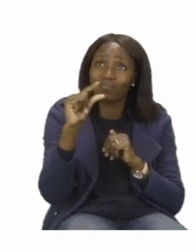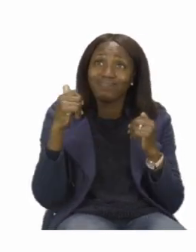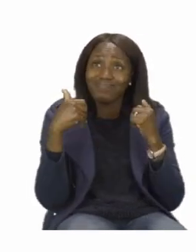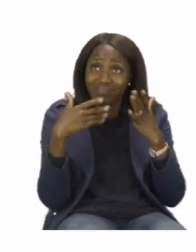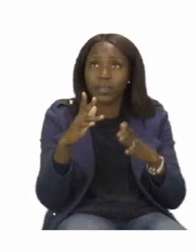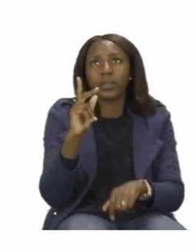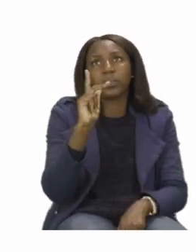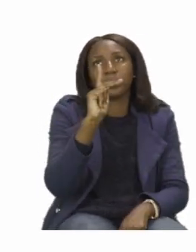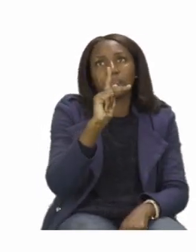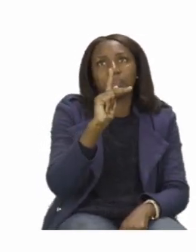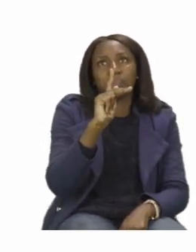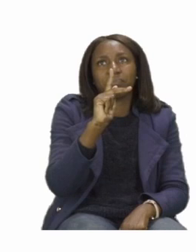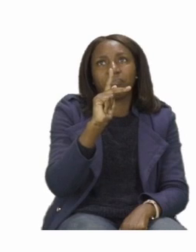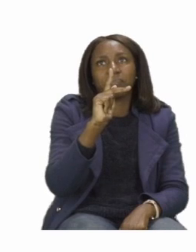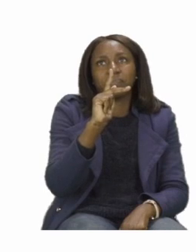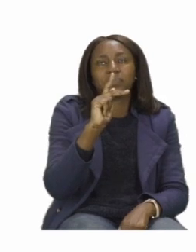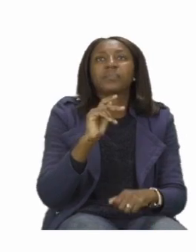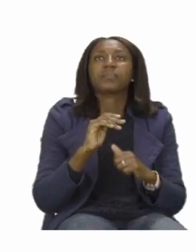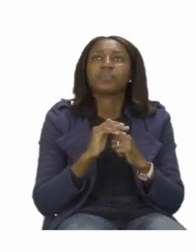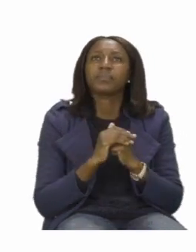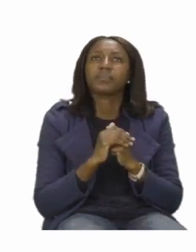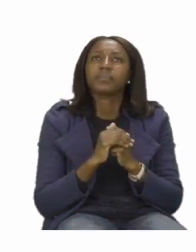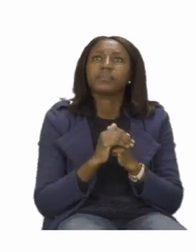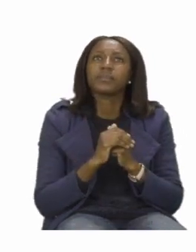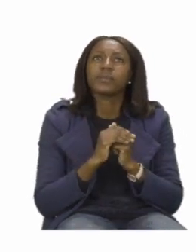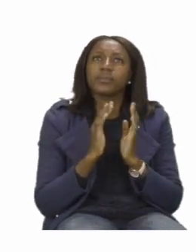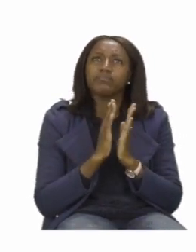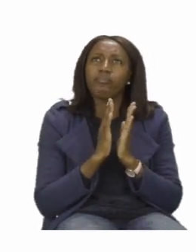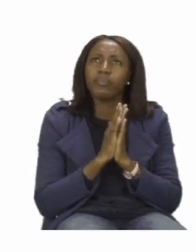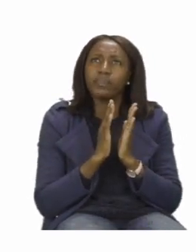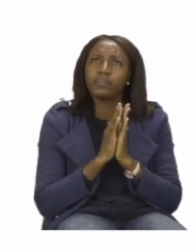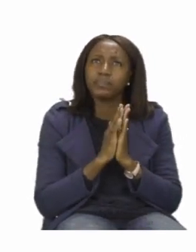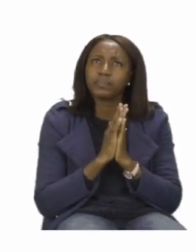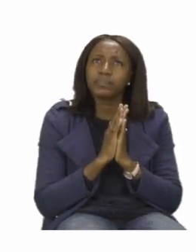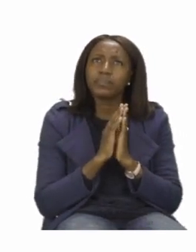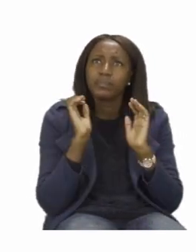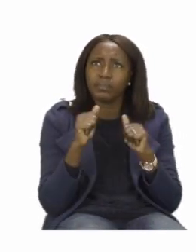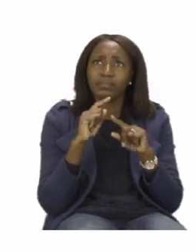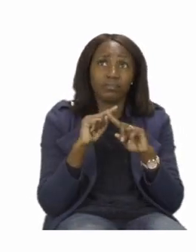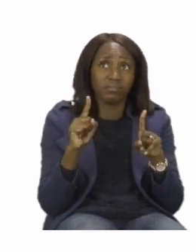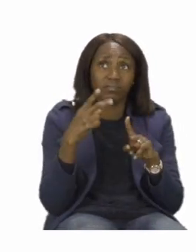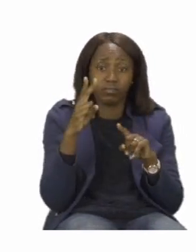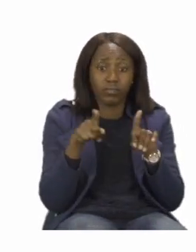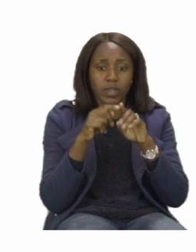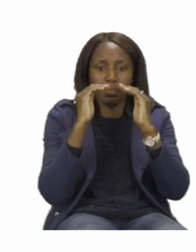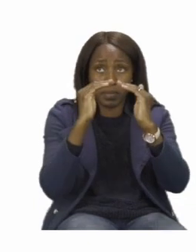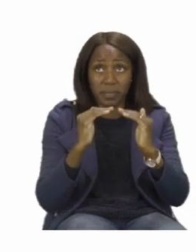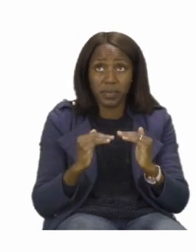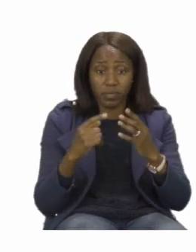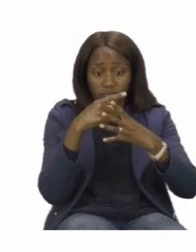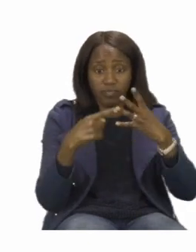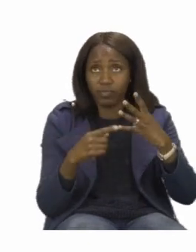start with k. Now make sure that they are different from the ones that are at the bottom. The ones that you're